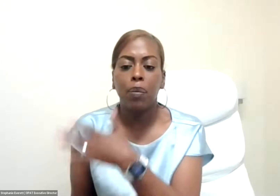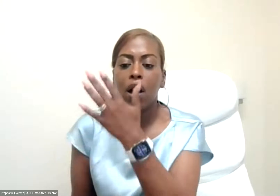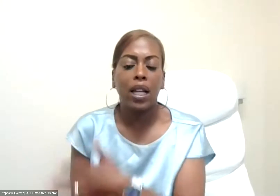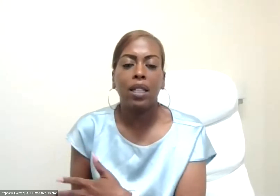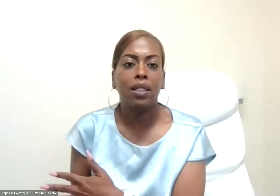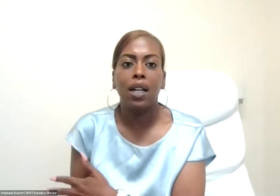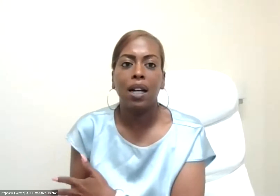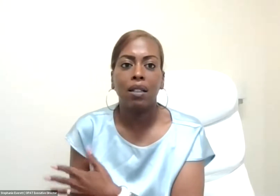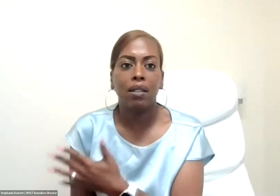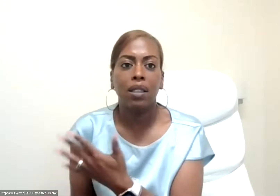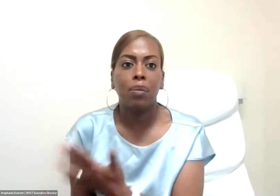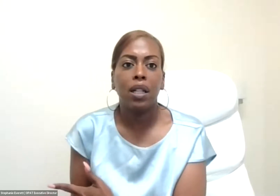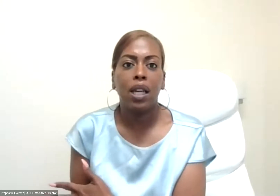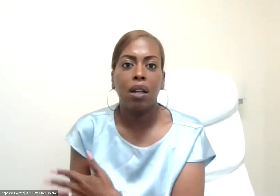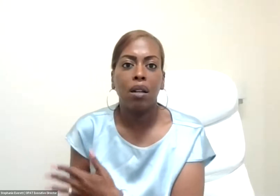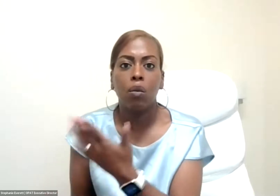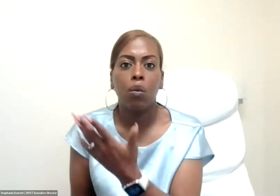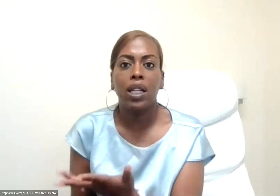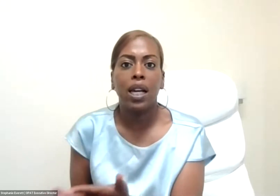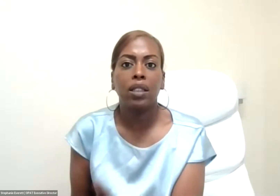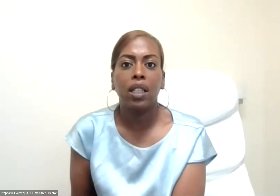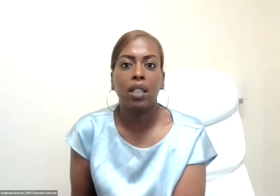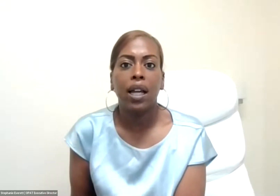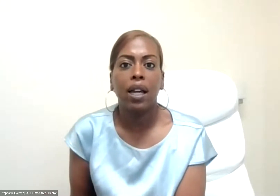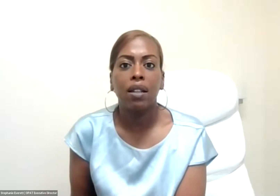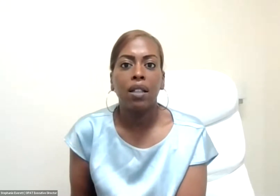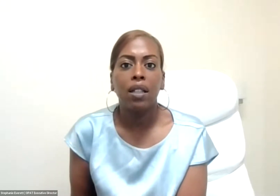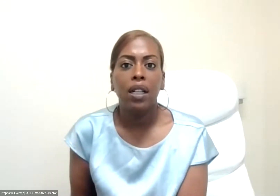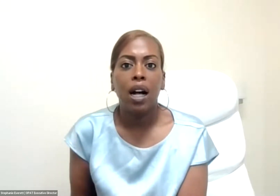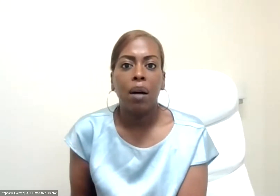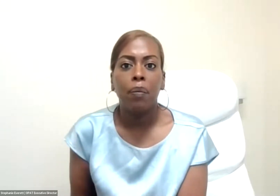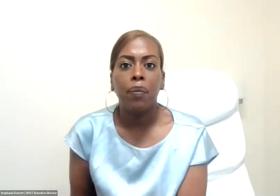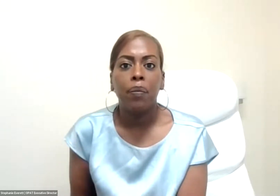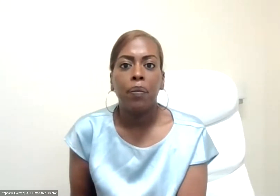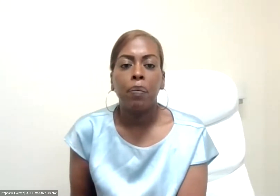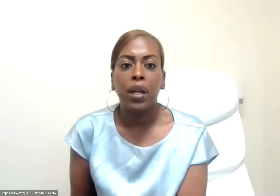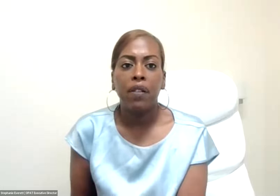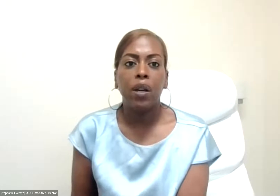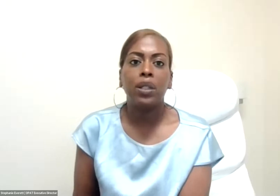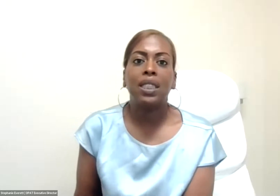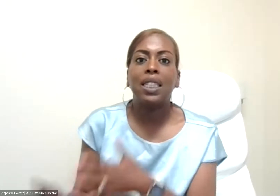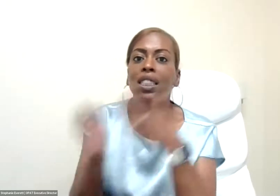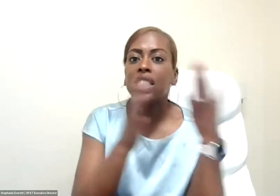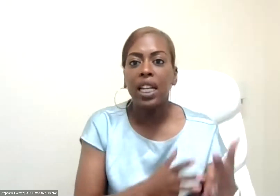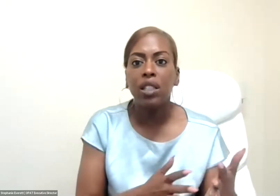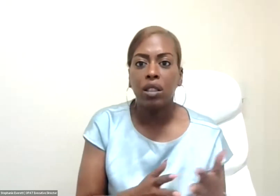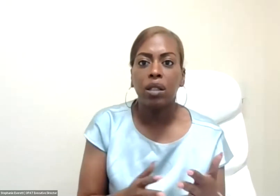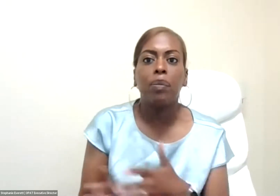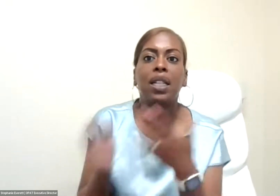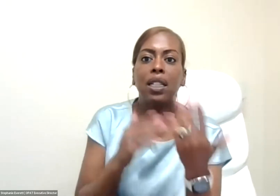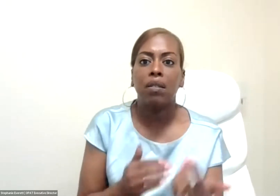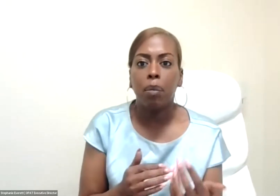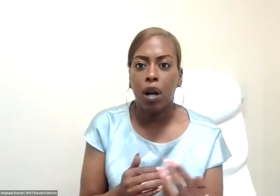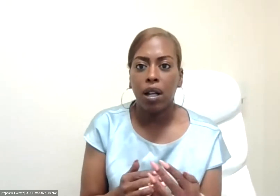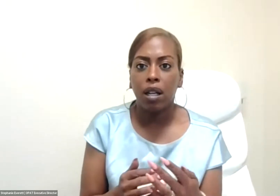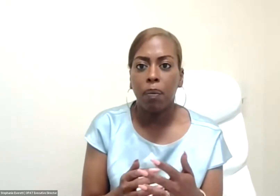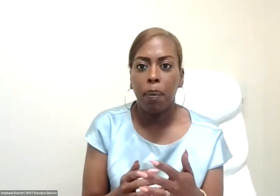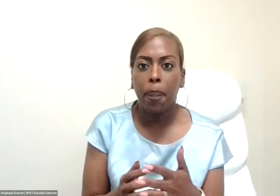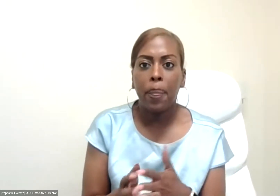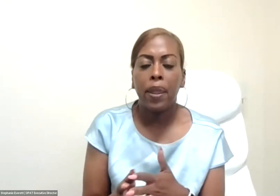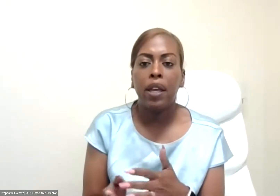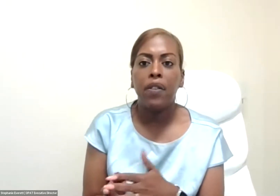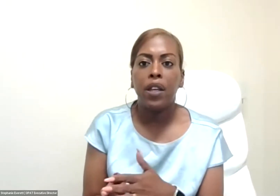illegal, parking is not something that we can actually look at. But if there was an exchange because of the